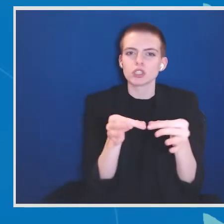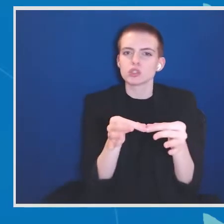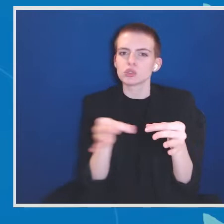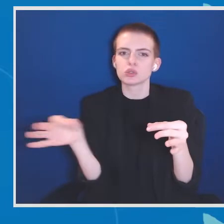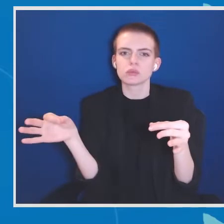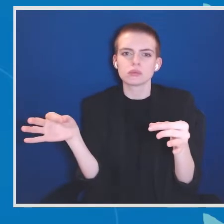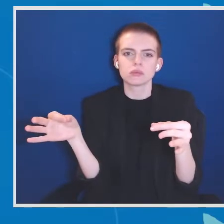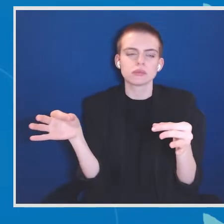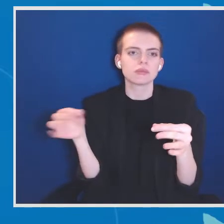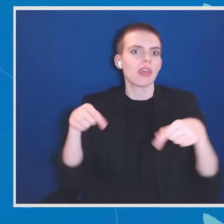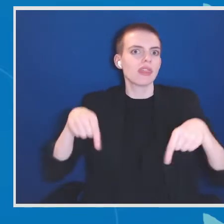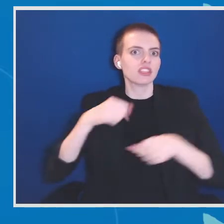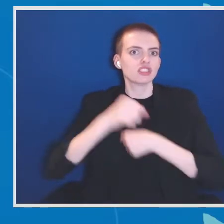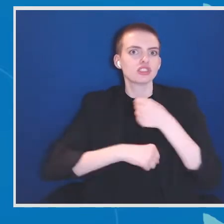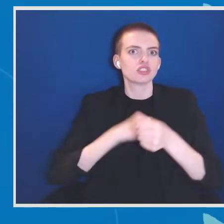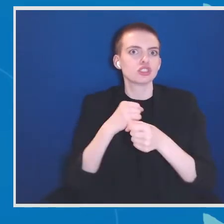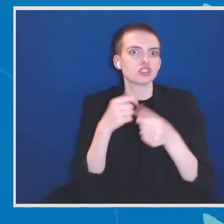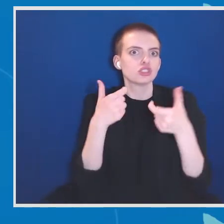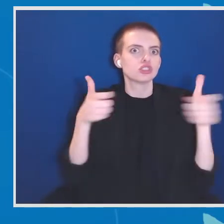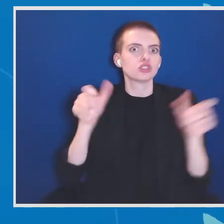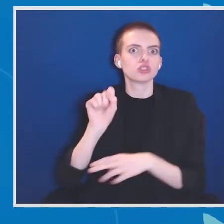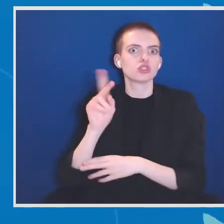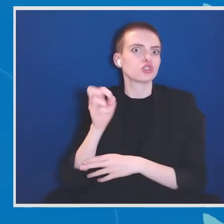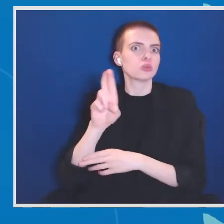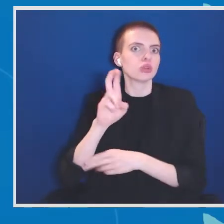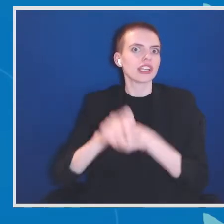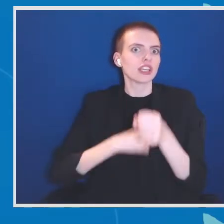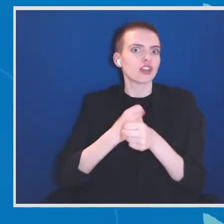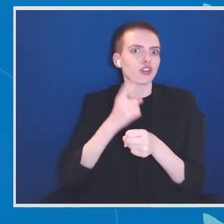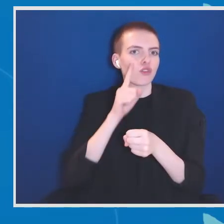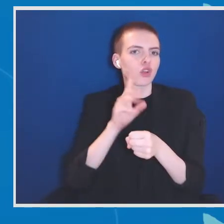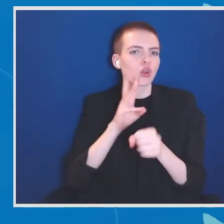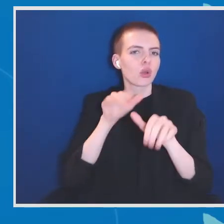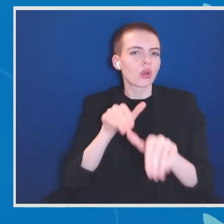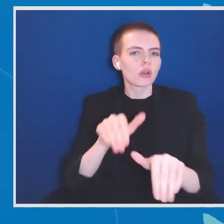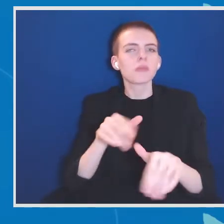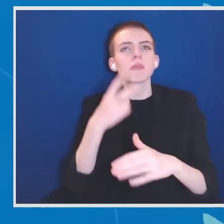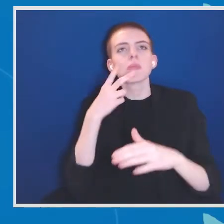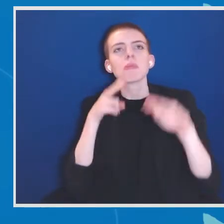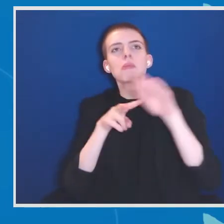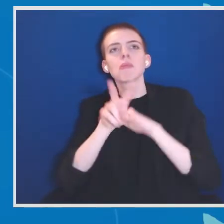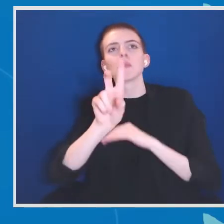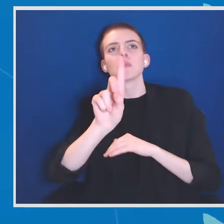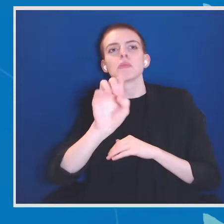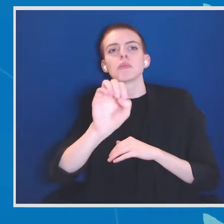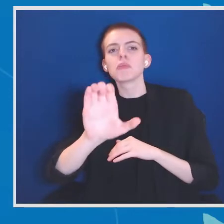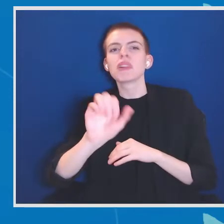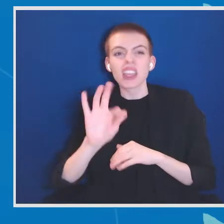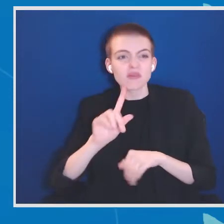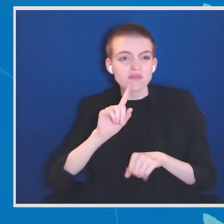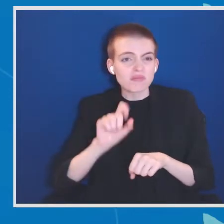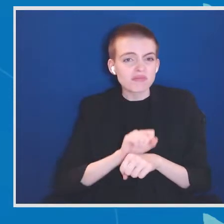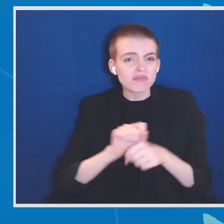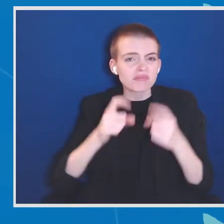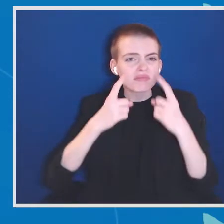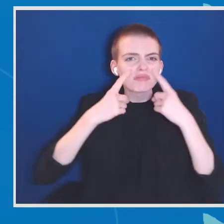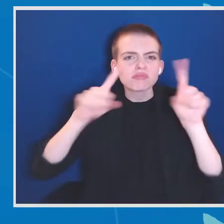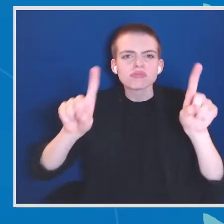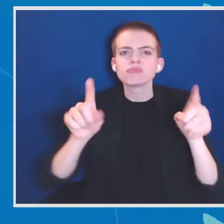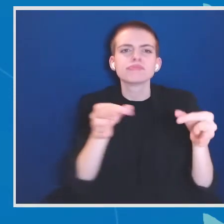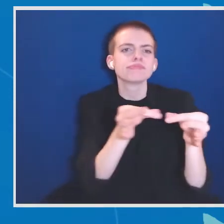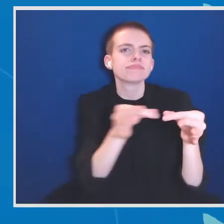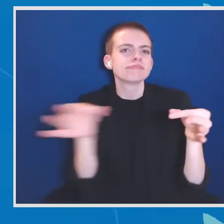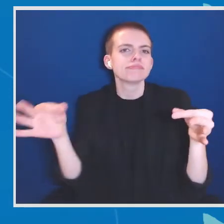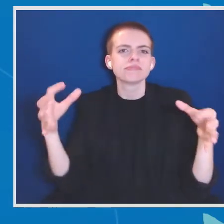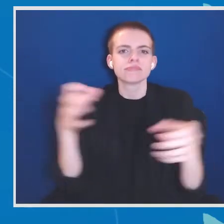oceans. What does December look like for you if we did make this work, or if we start some momentum? Just in a sentence. What does